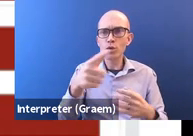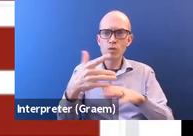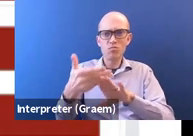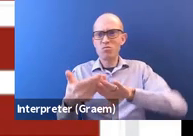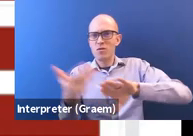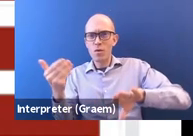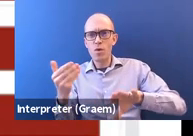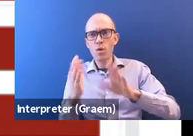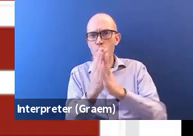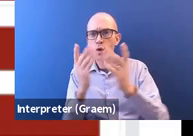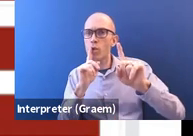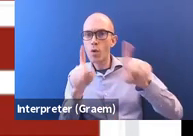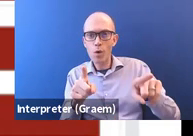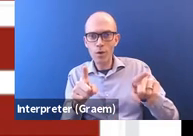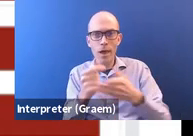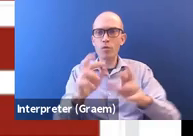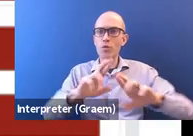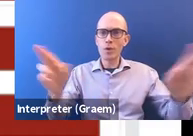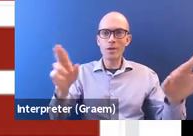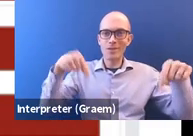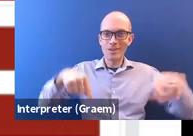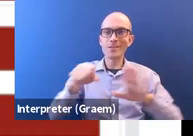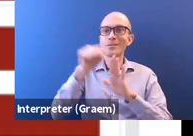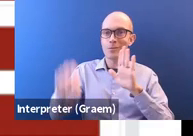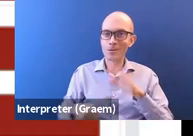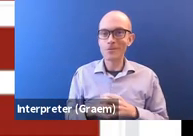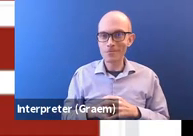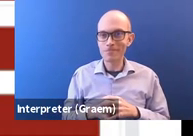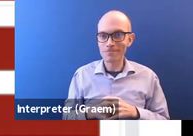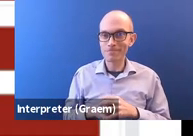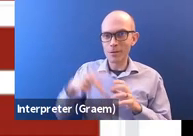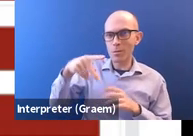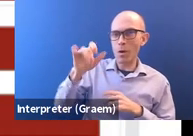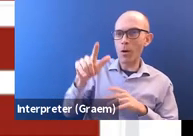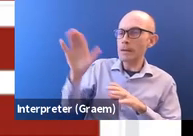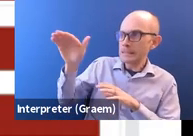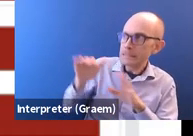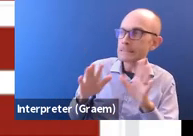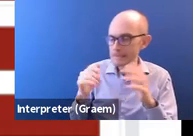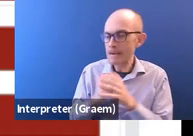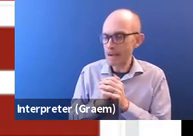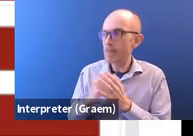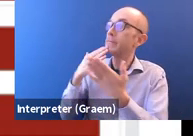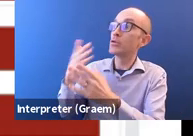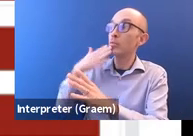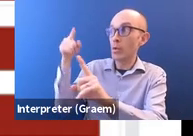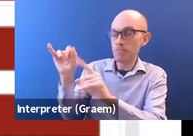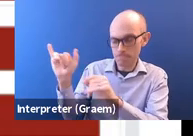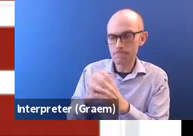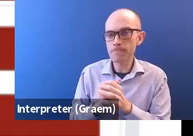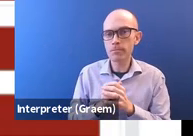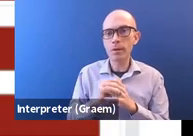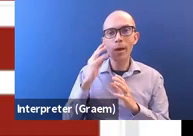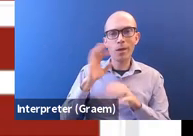for the semester. Yeah. Any other questions? Go ahead, Paul. No, thank you, Andrea. You know, that's a good point, guys. I know